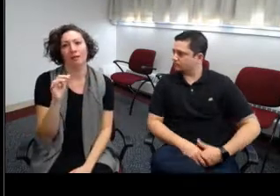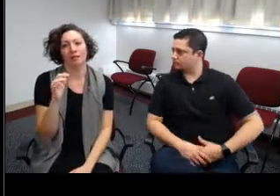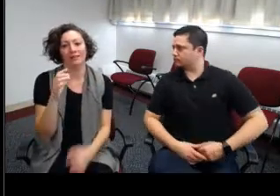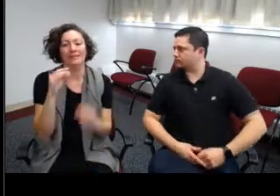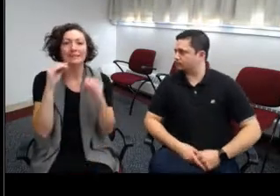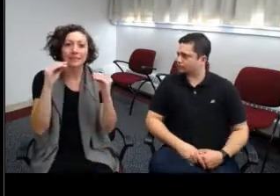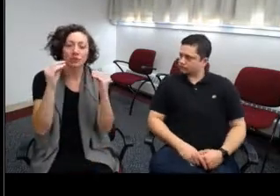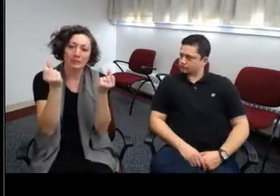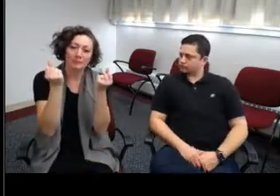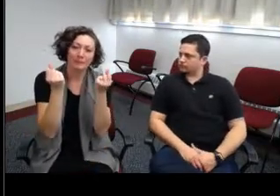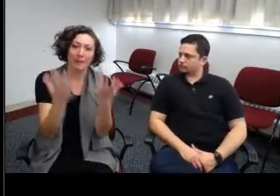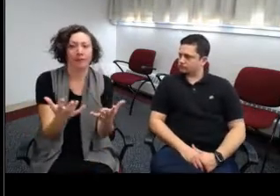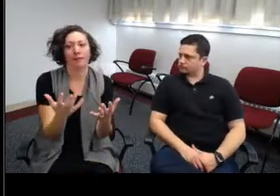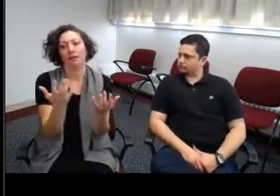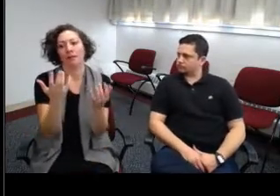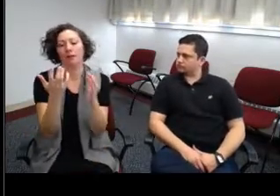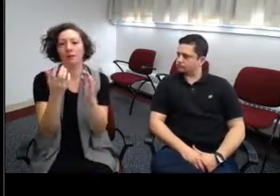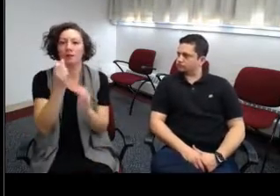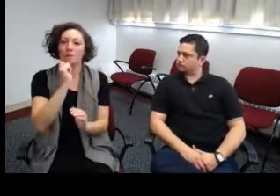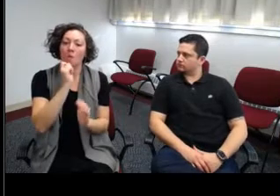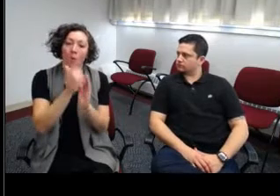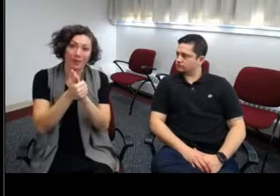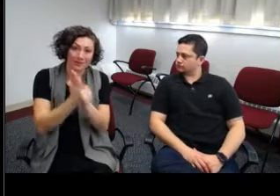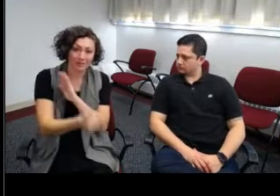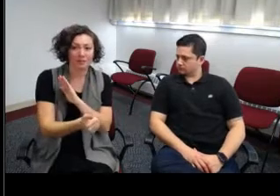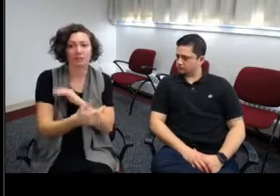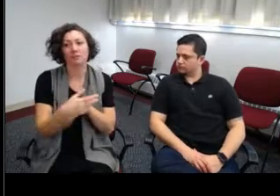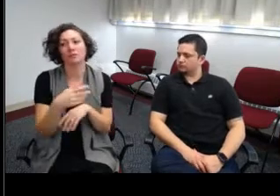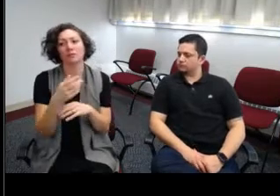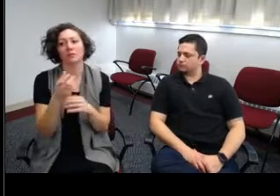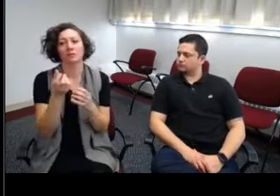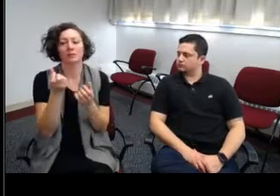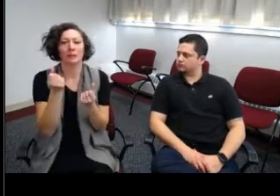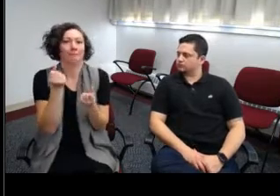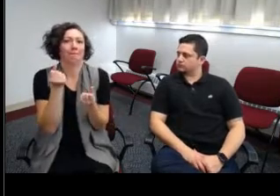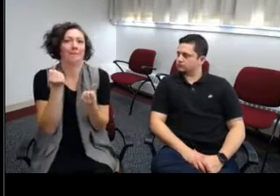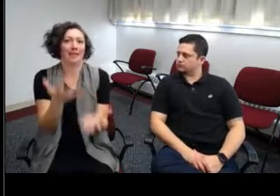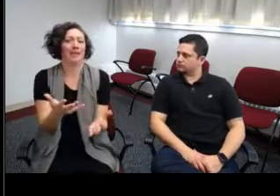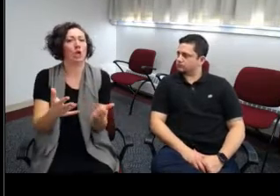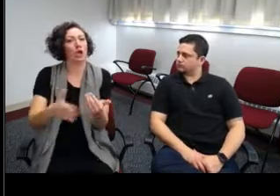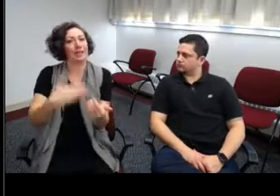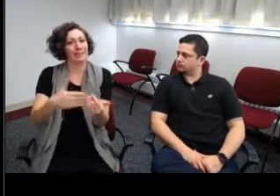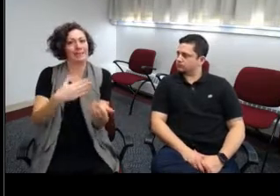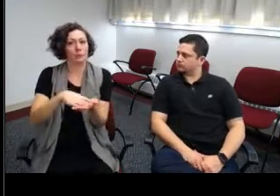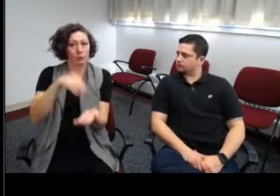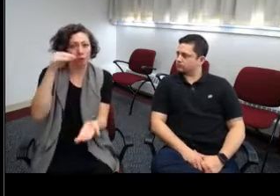model was that it does teach many coping skills.